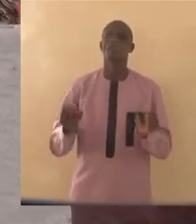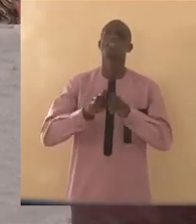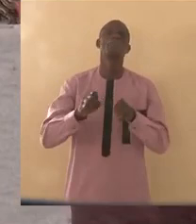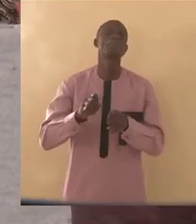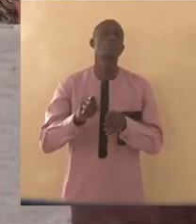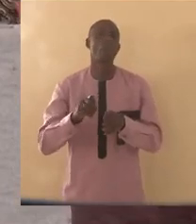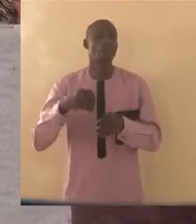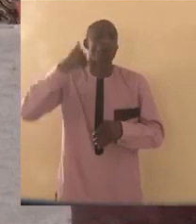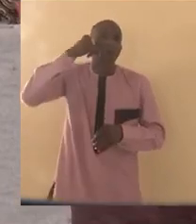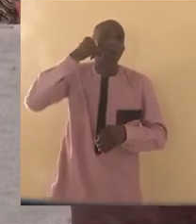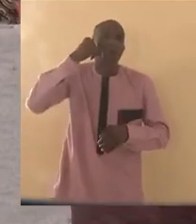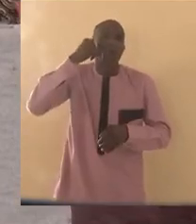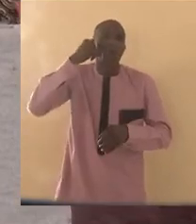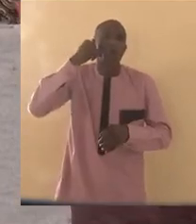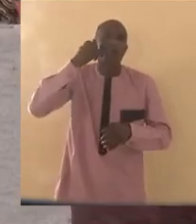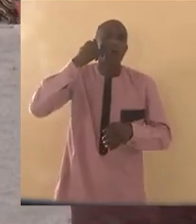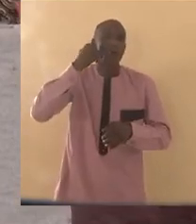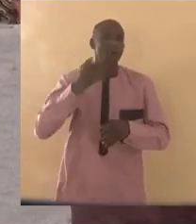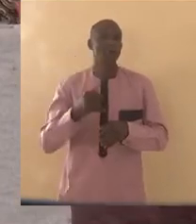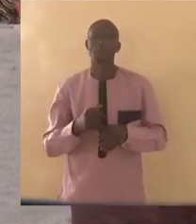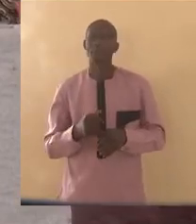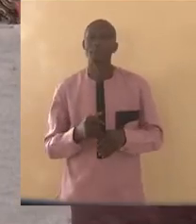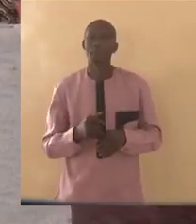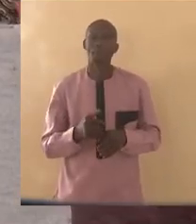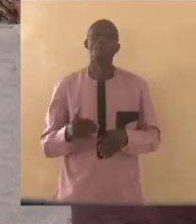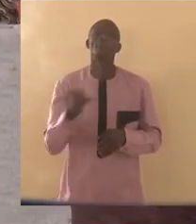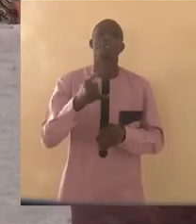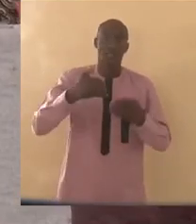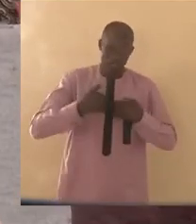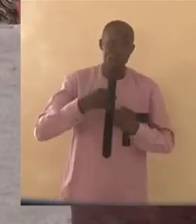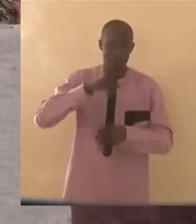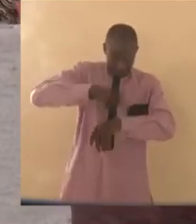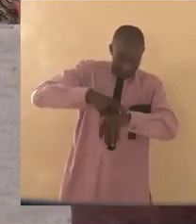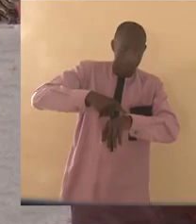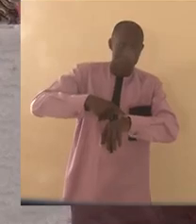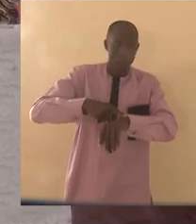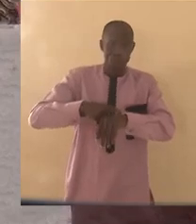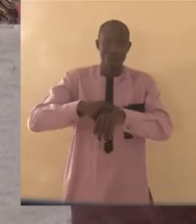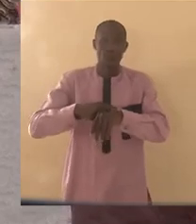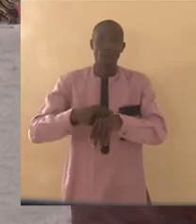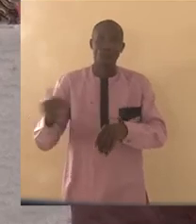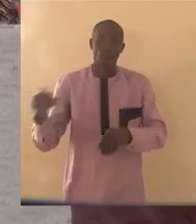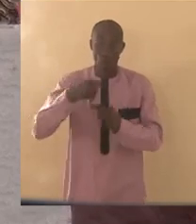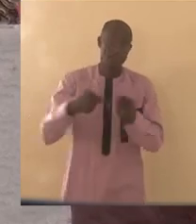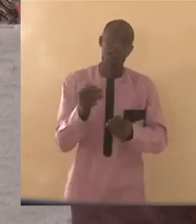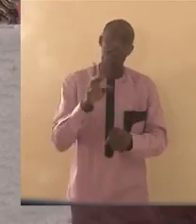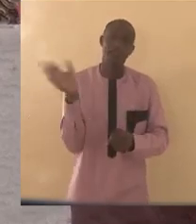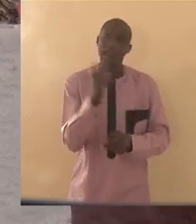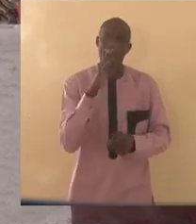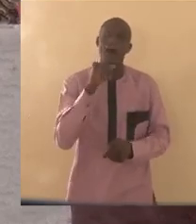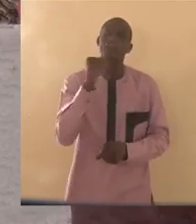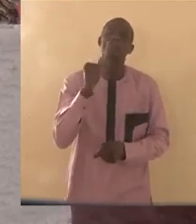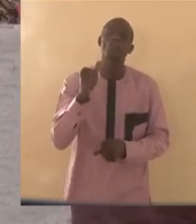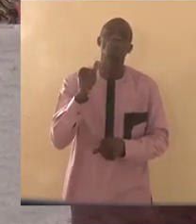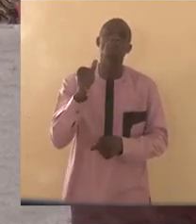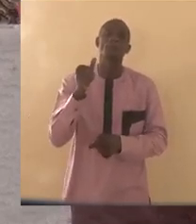Even phone operators, they serve duties, isn't it, in those days? They are shifts. They serve shifts. When they are not on shift, they don't